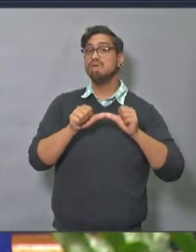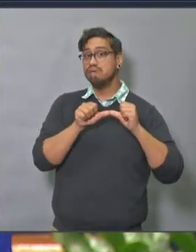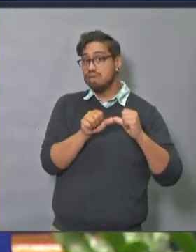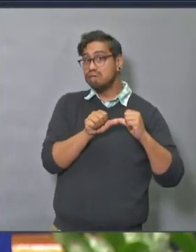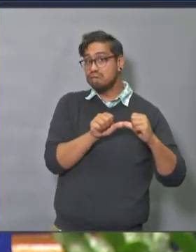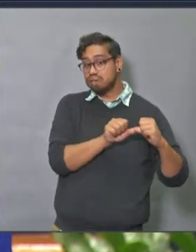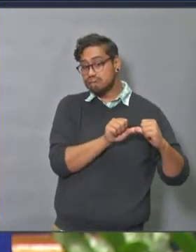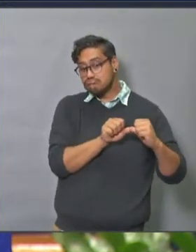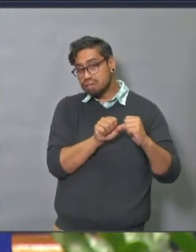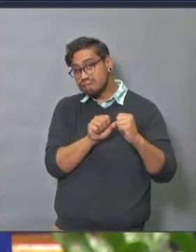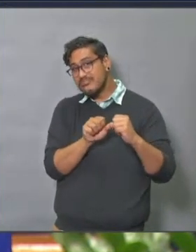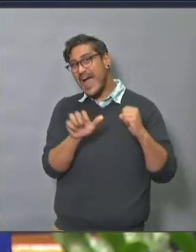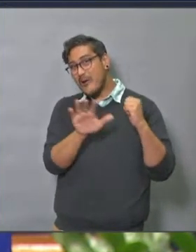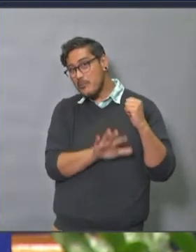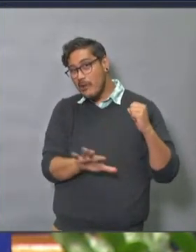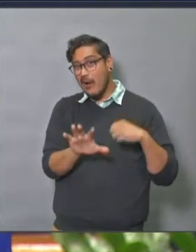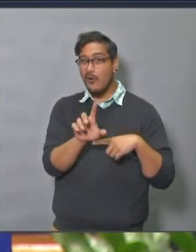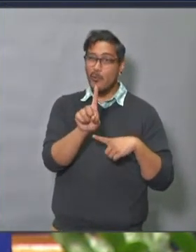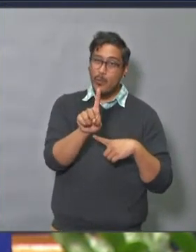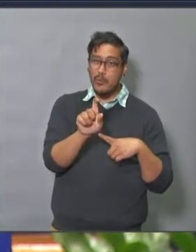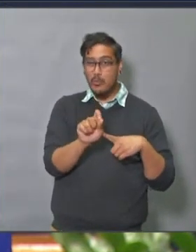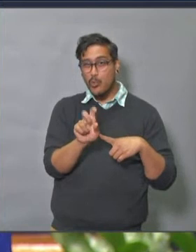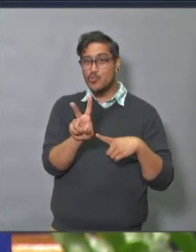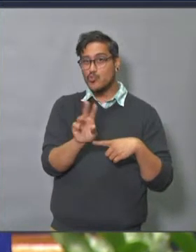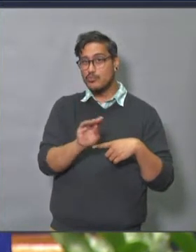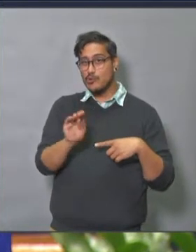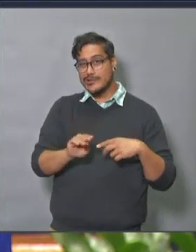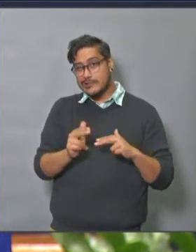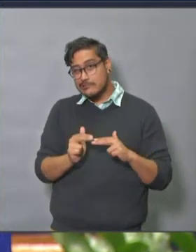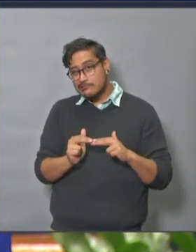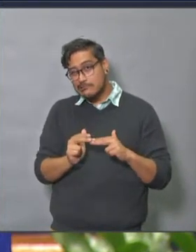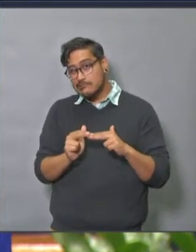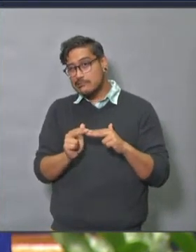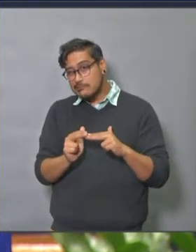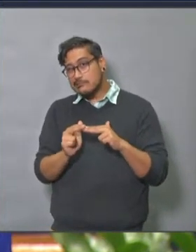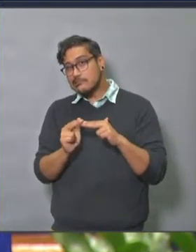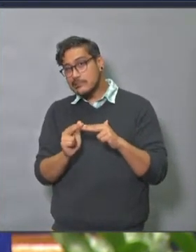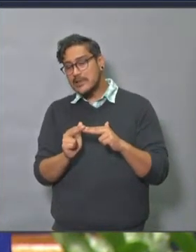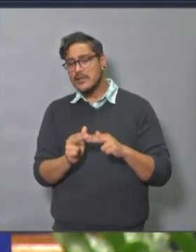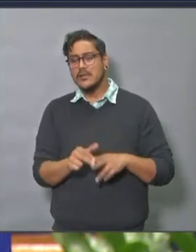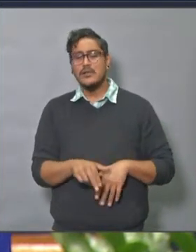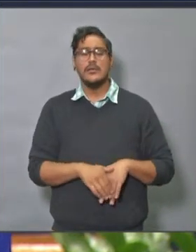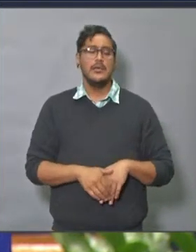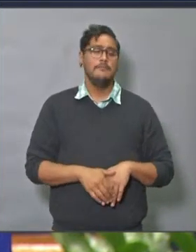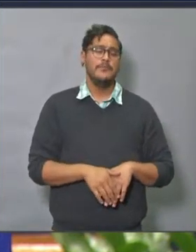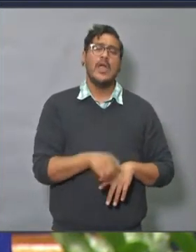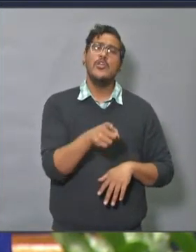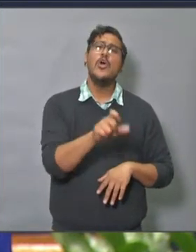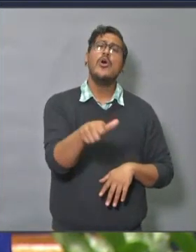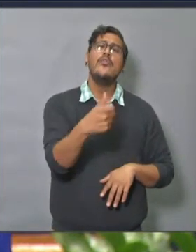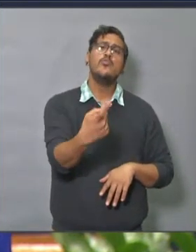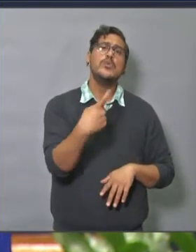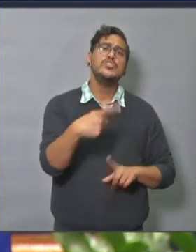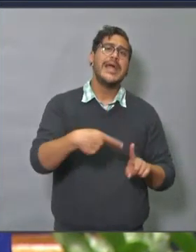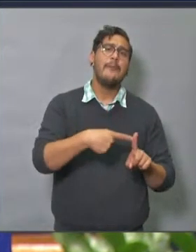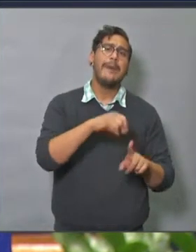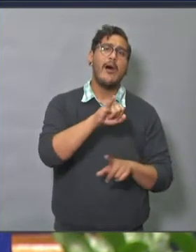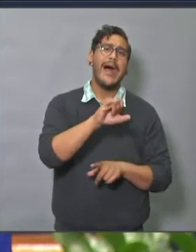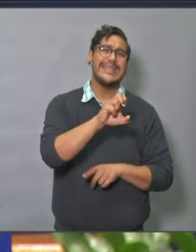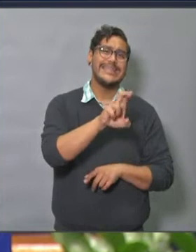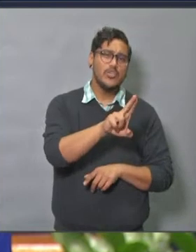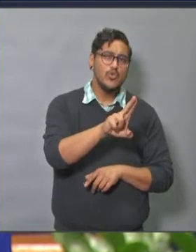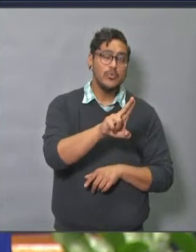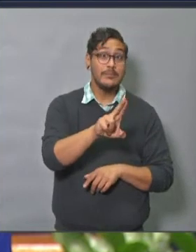that 1.2 rate. With respect to your other questions on ICU bed capacity, it's because of that slight